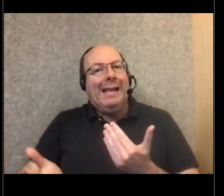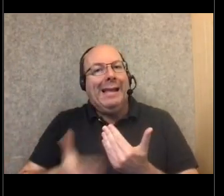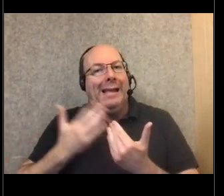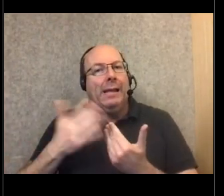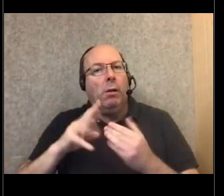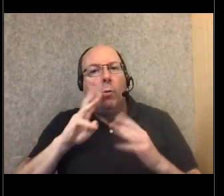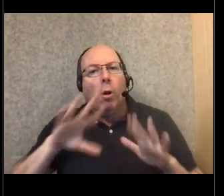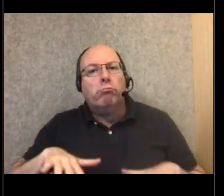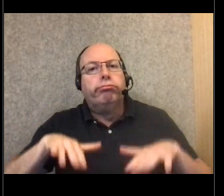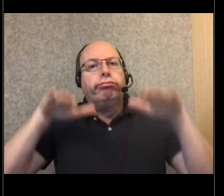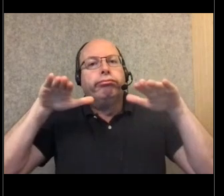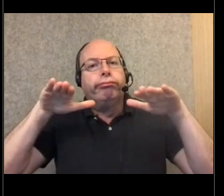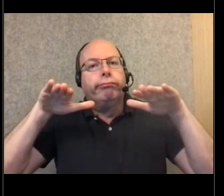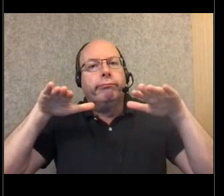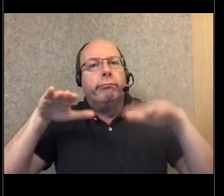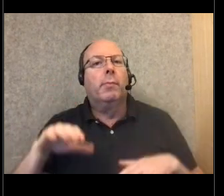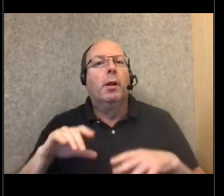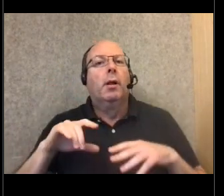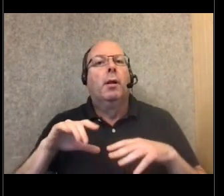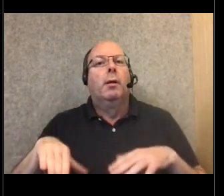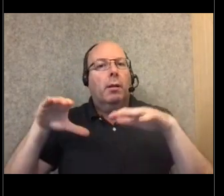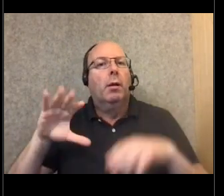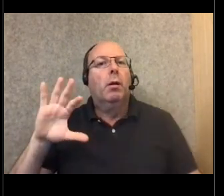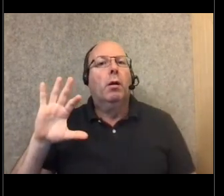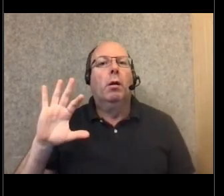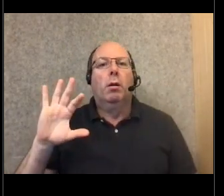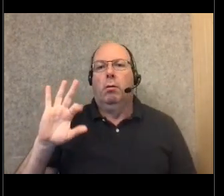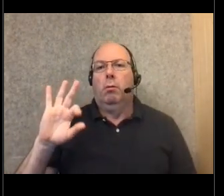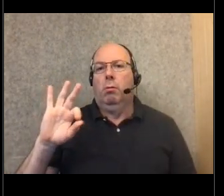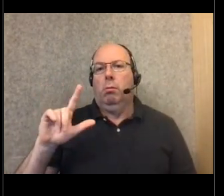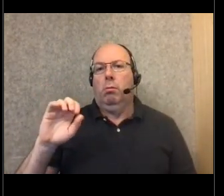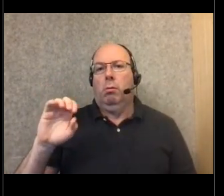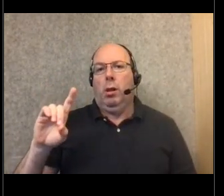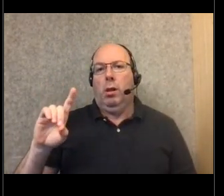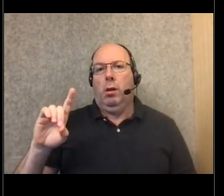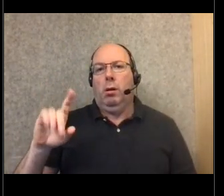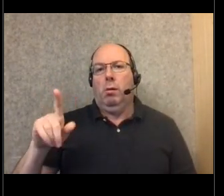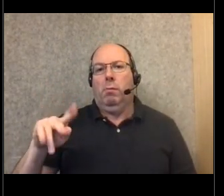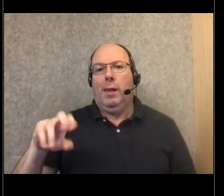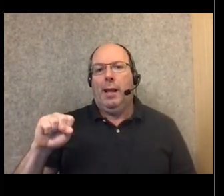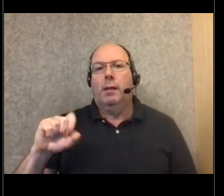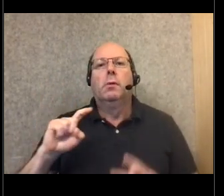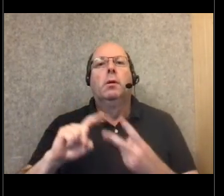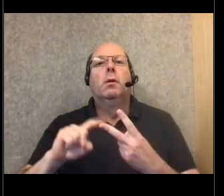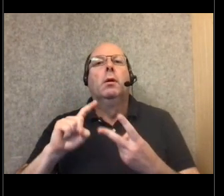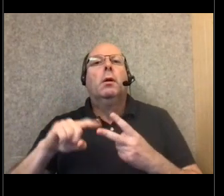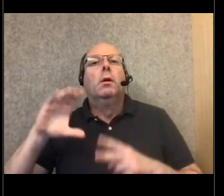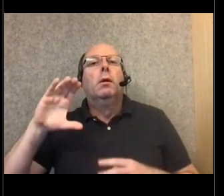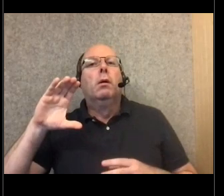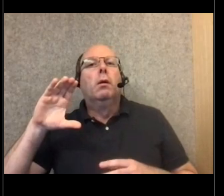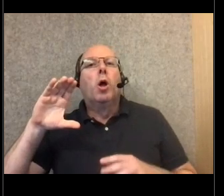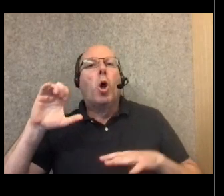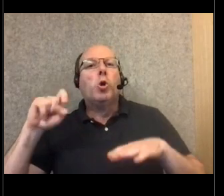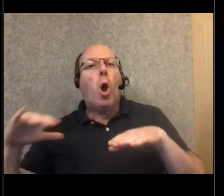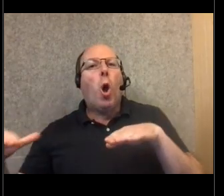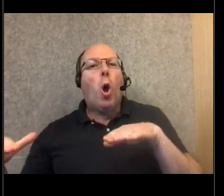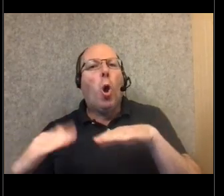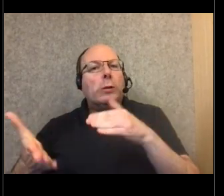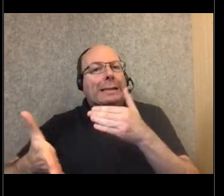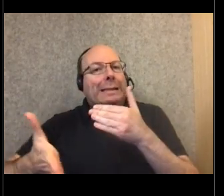or coastal high hazard areas where buildings must be raised to a specific